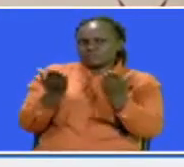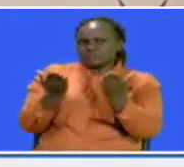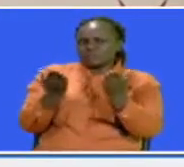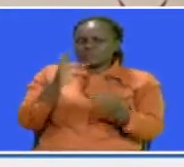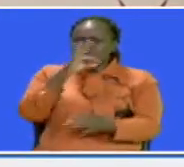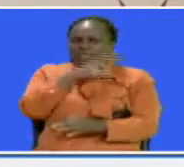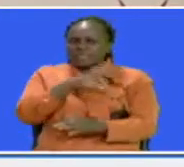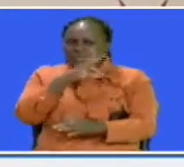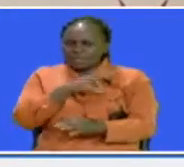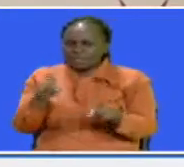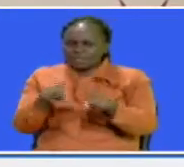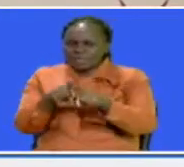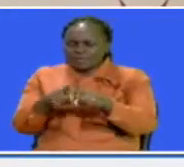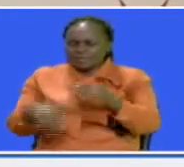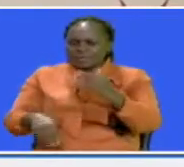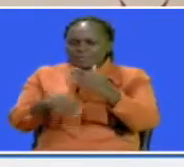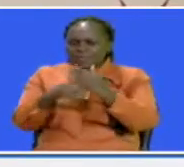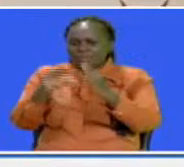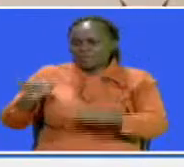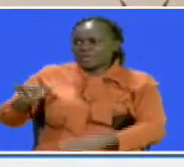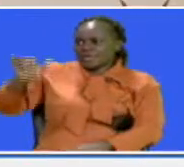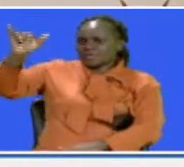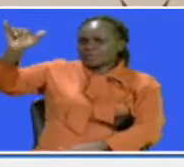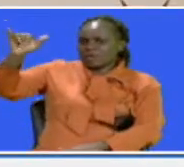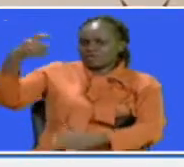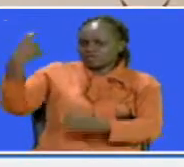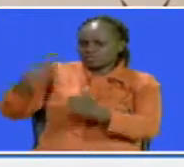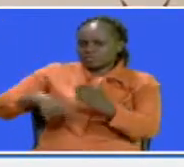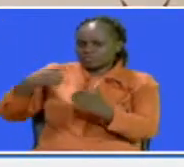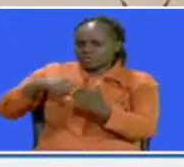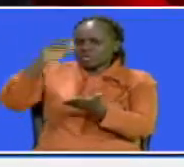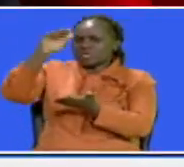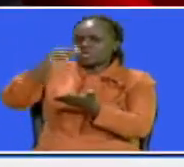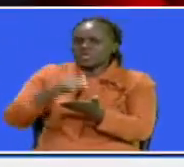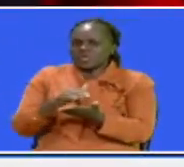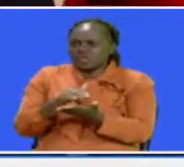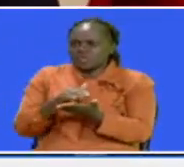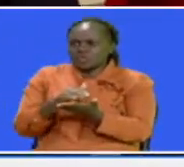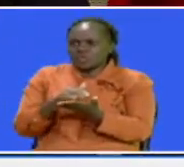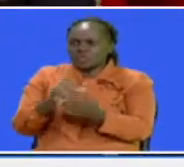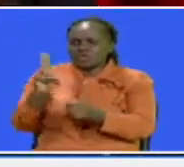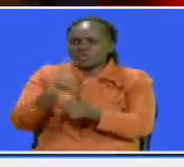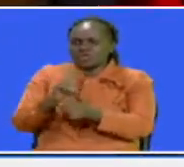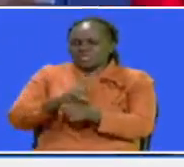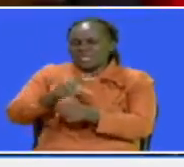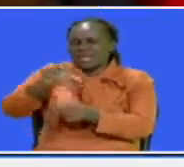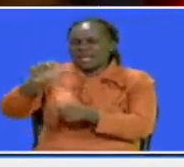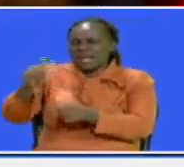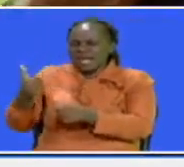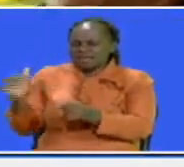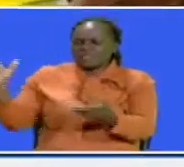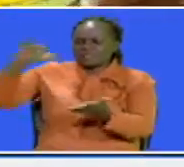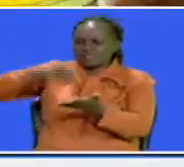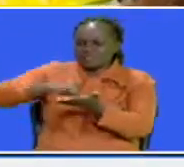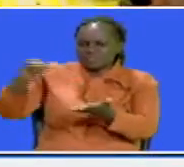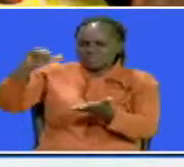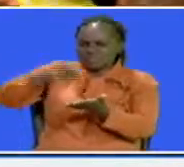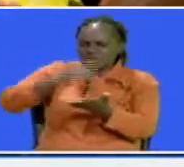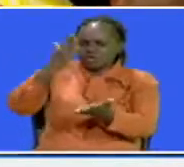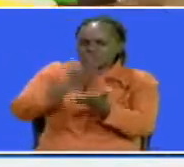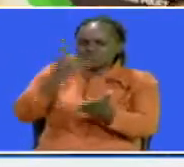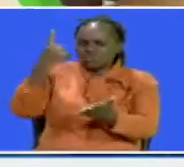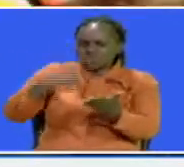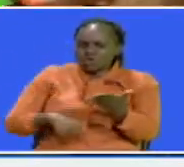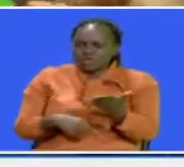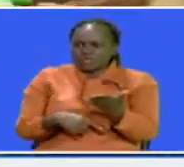incomes to increased export revenues and reduced reliance on imports. But the truth is, much